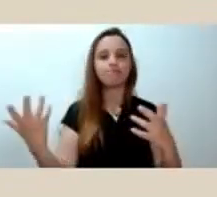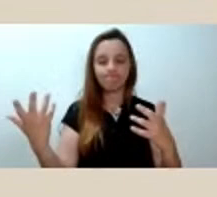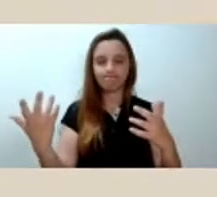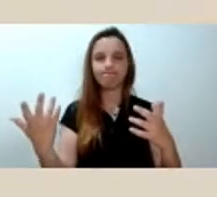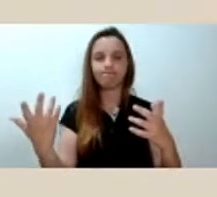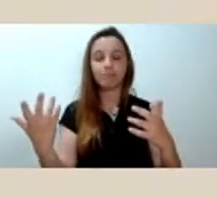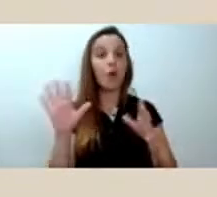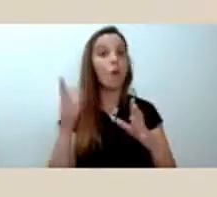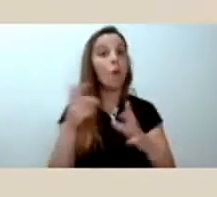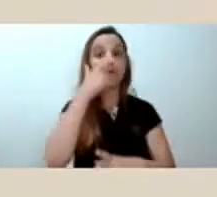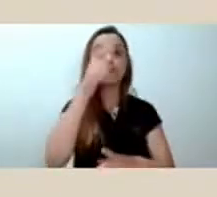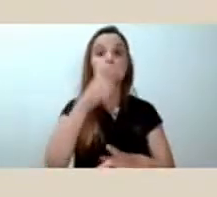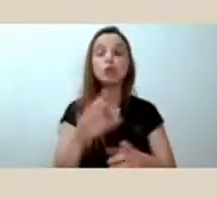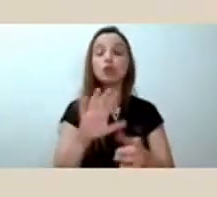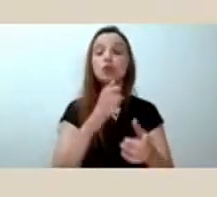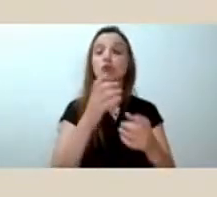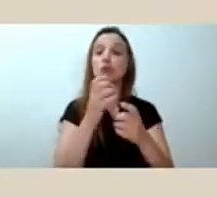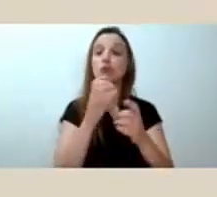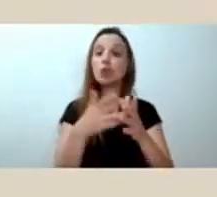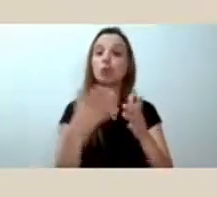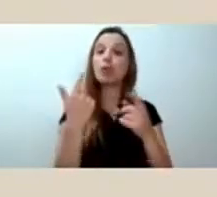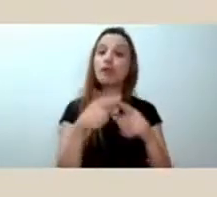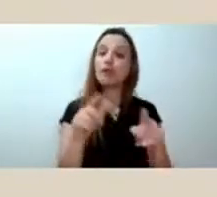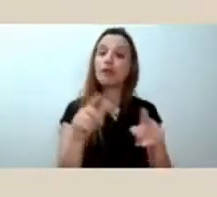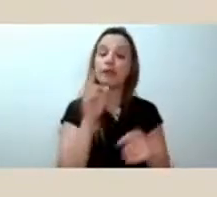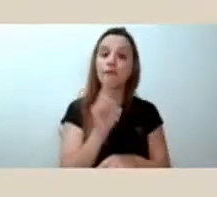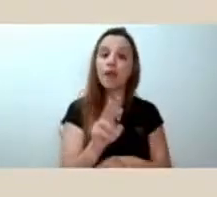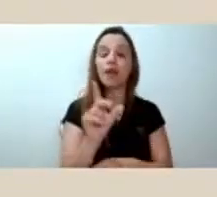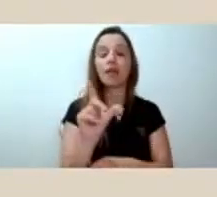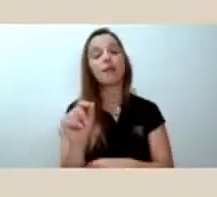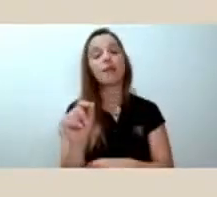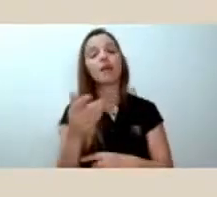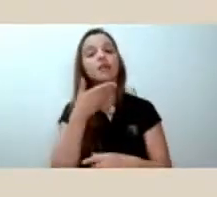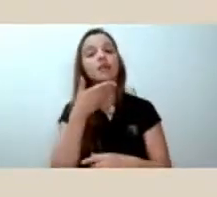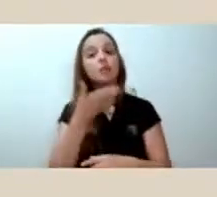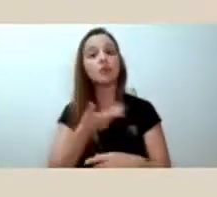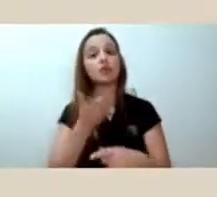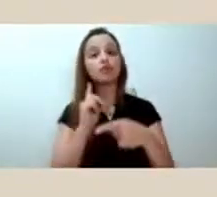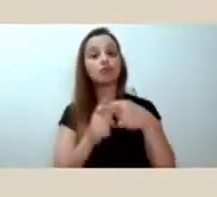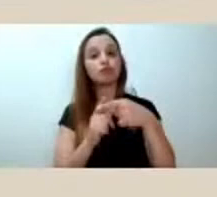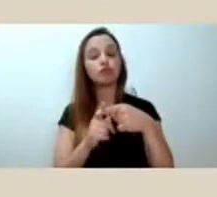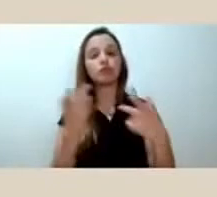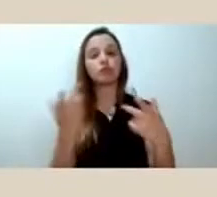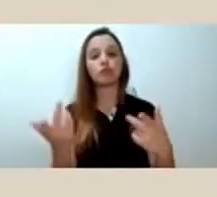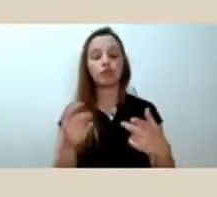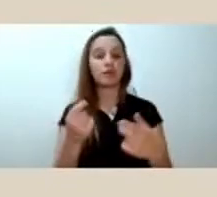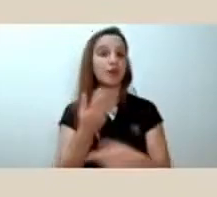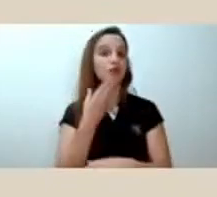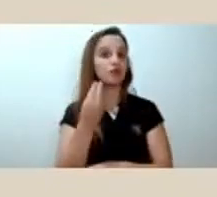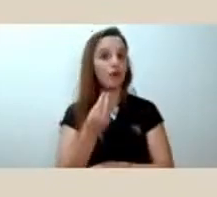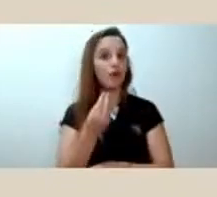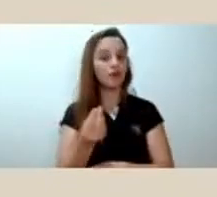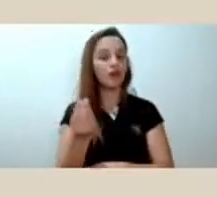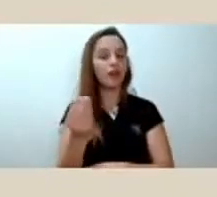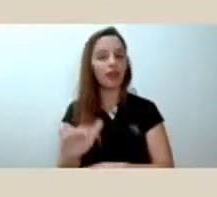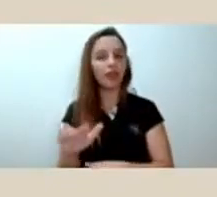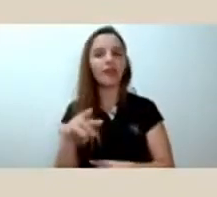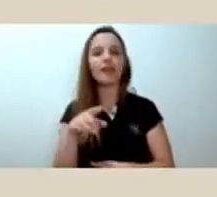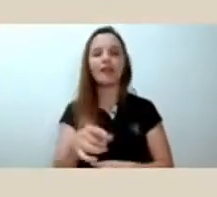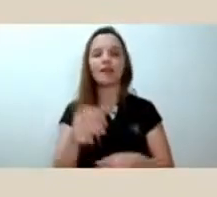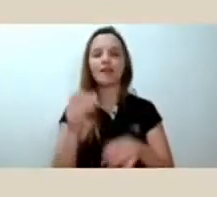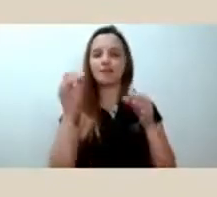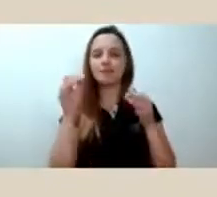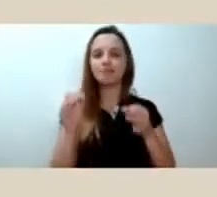and positive experiences with those individuals from a young age is absolutely a thing that